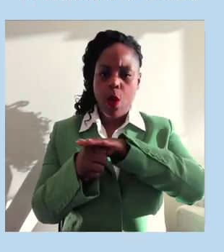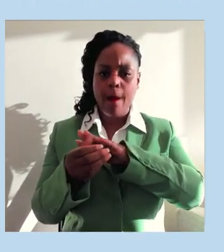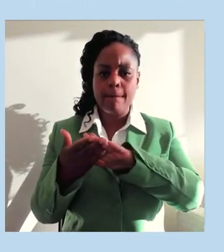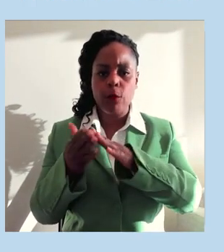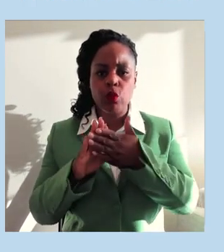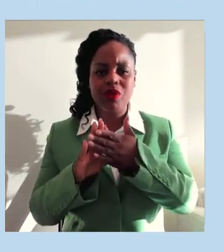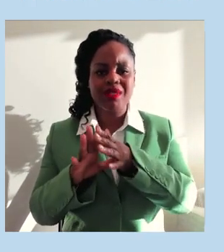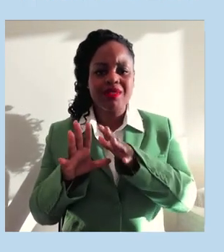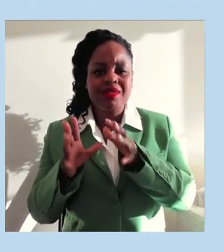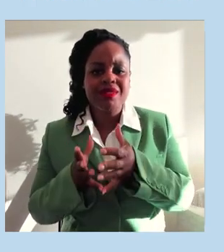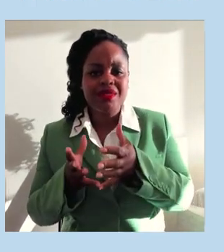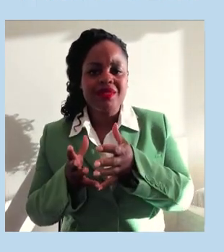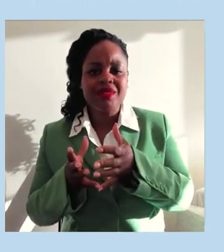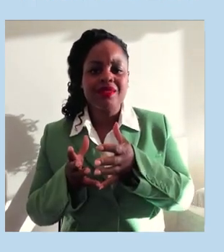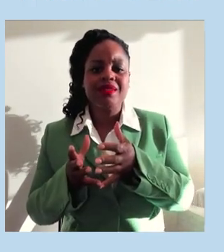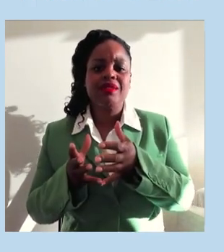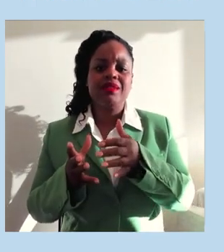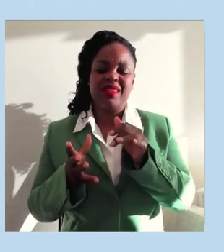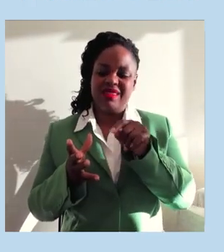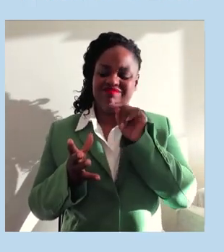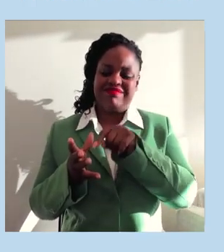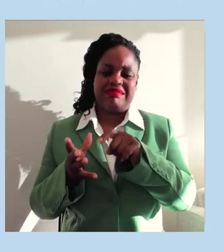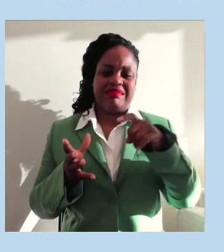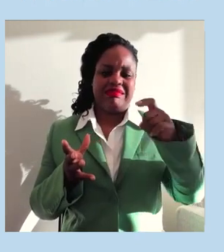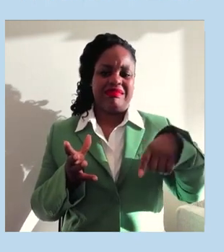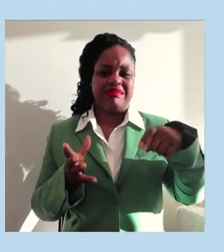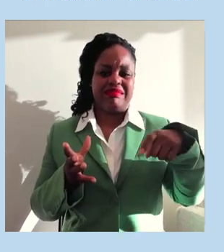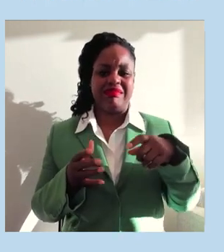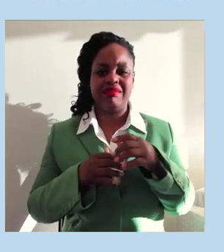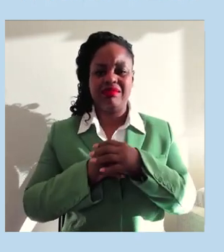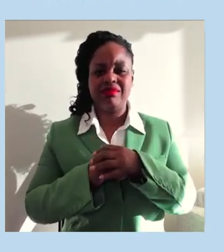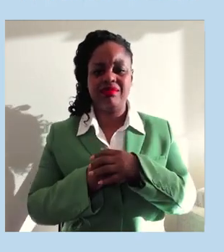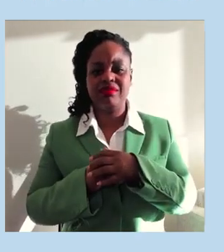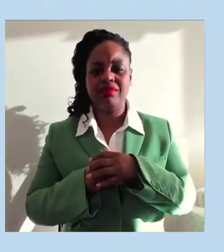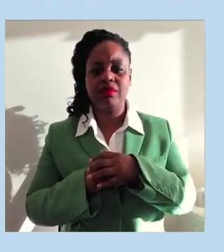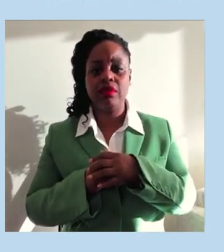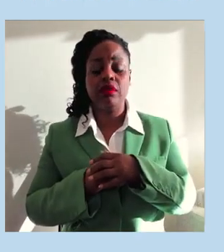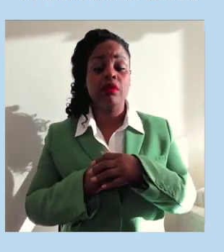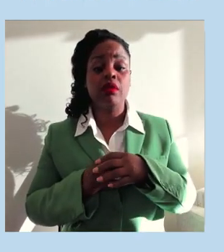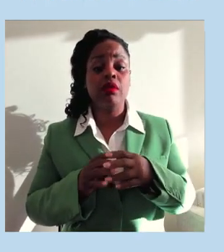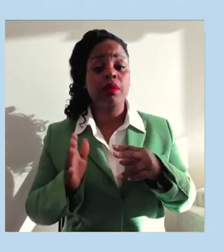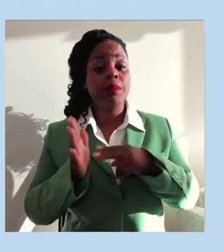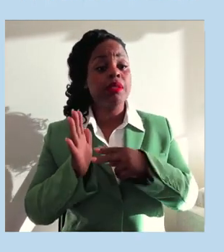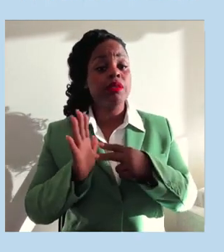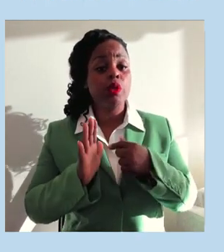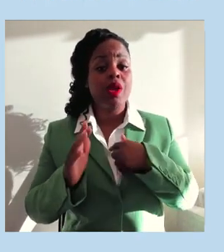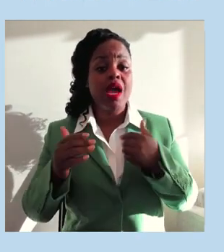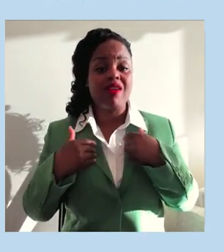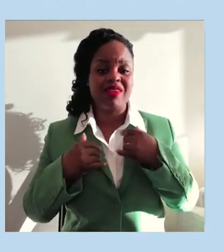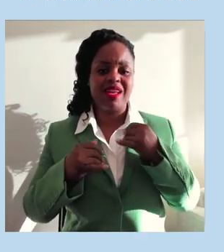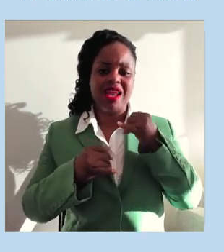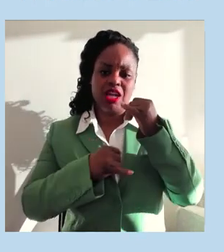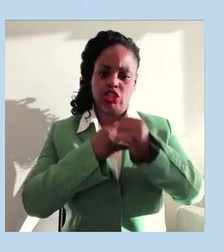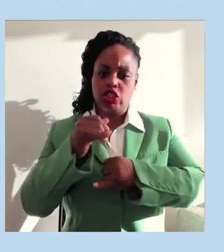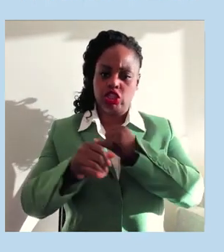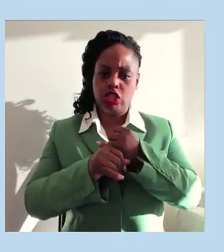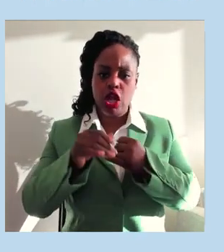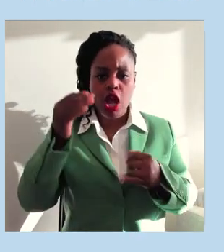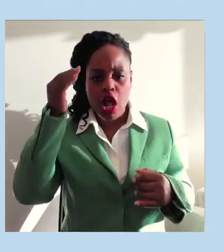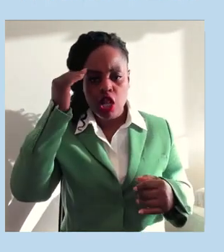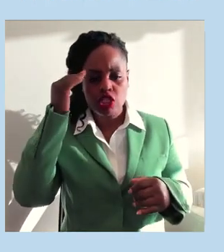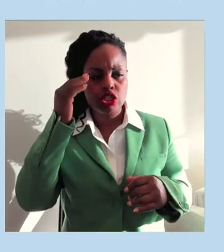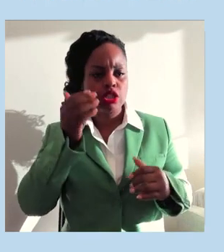and we have all these international frameworks. We need to bring this to a local perspective, to a regional framework, but with local